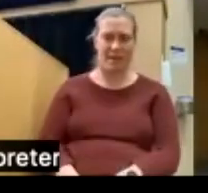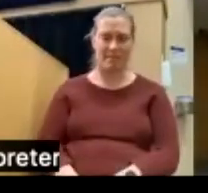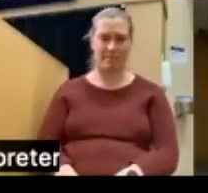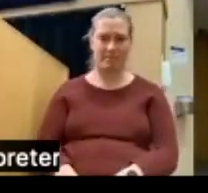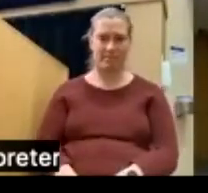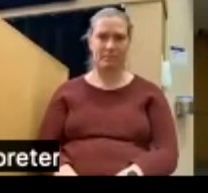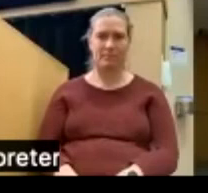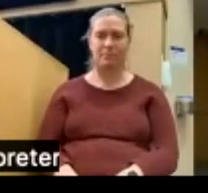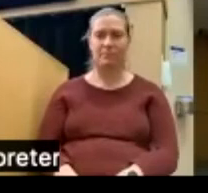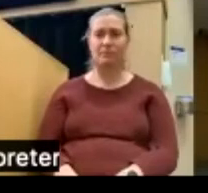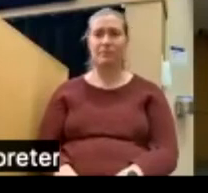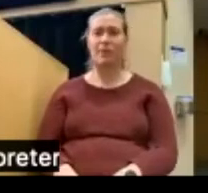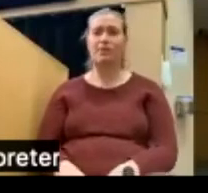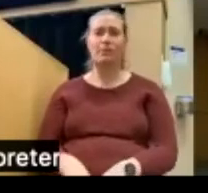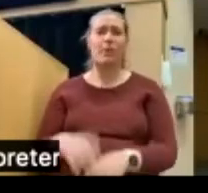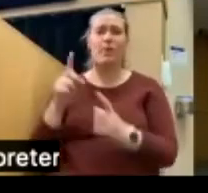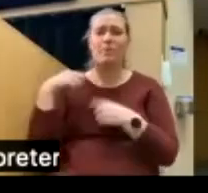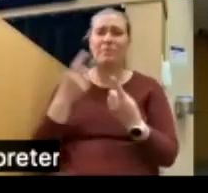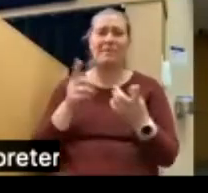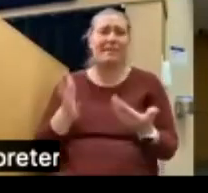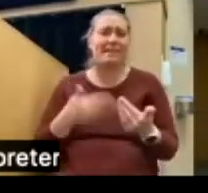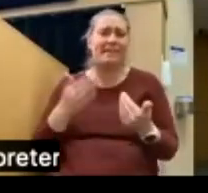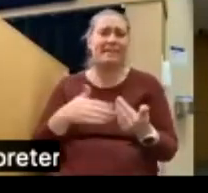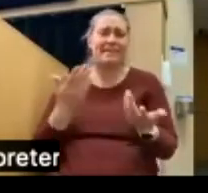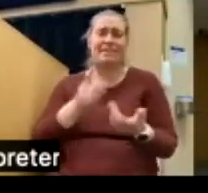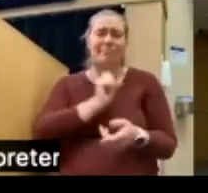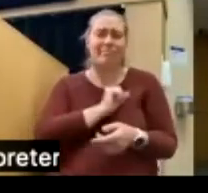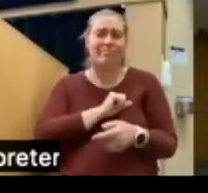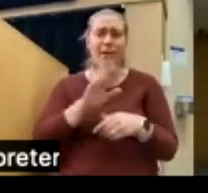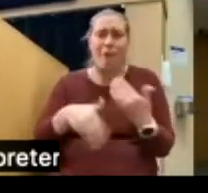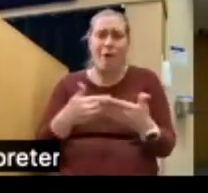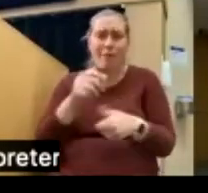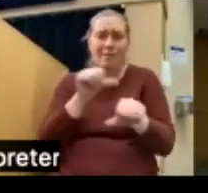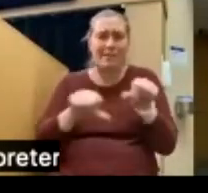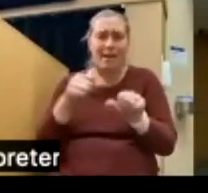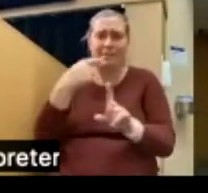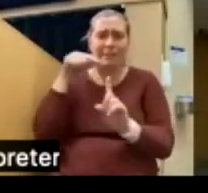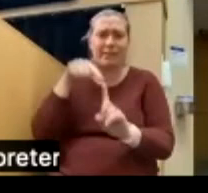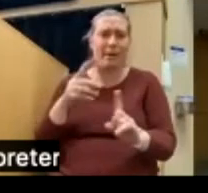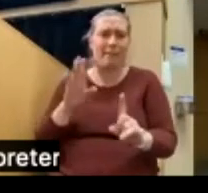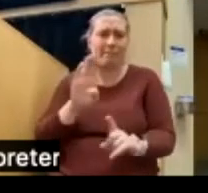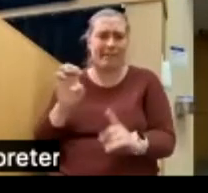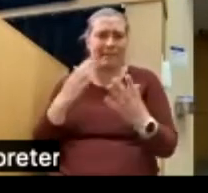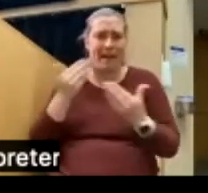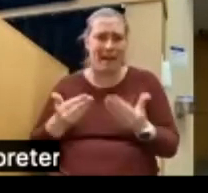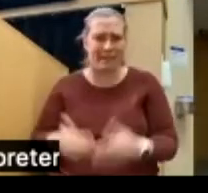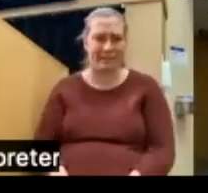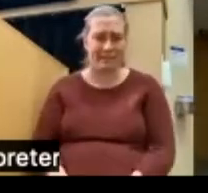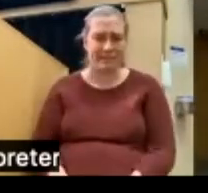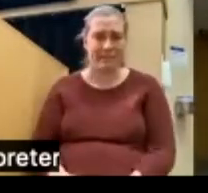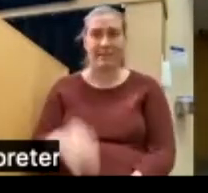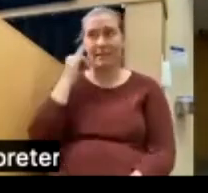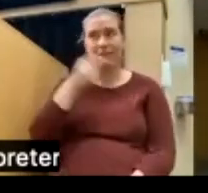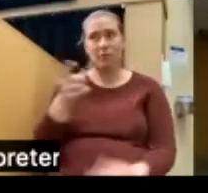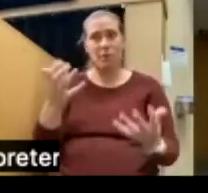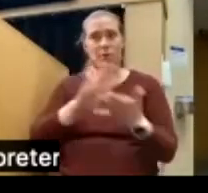So easy peasy, all the science says that it comes down to this. If we want to be healthier and happier, we should